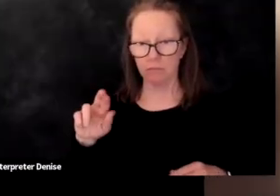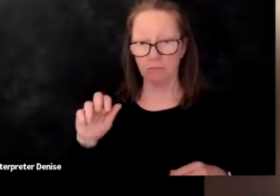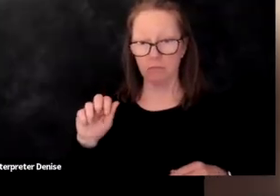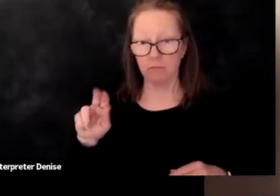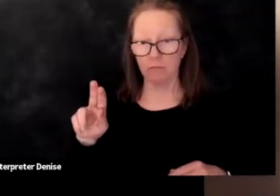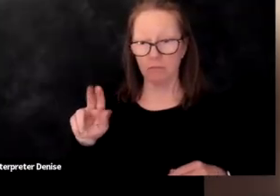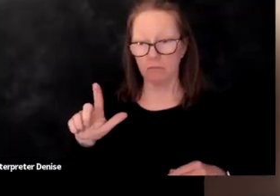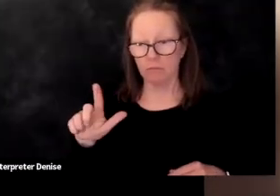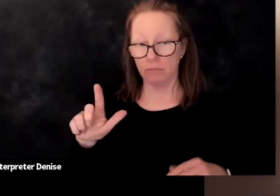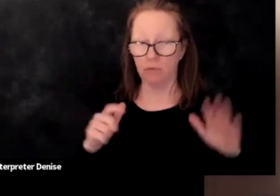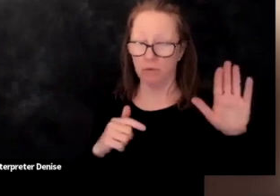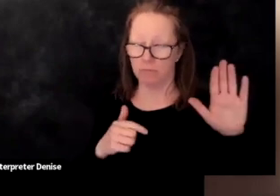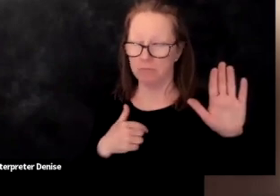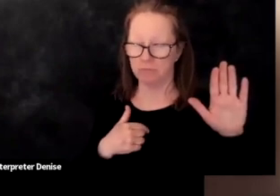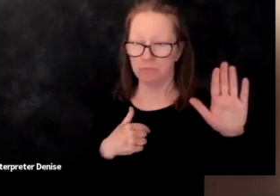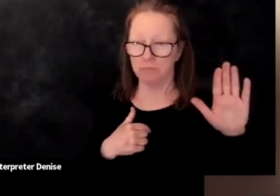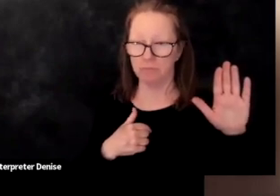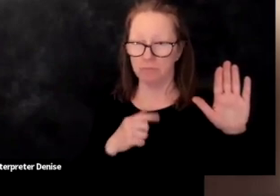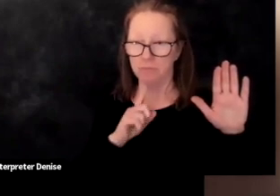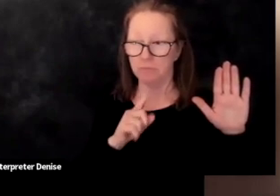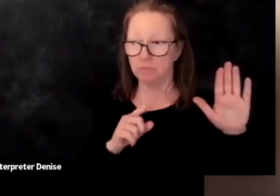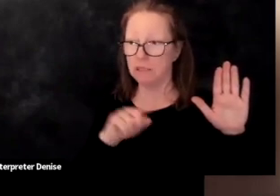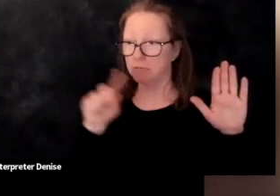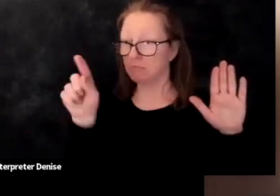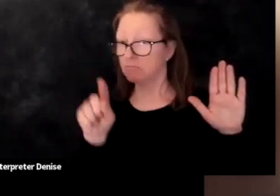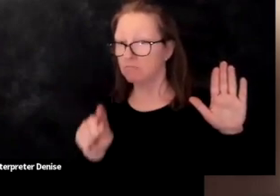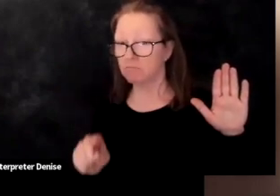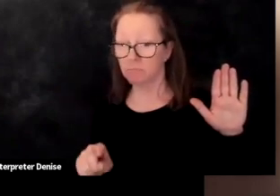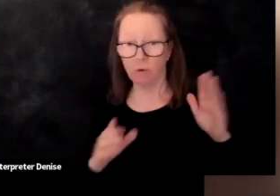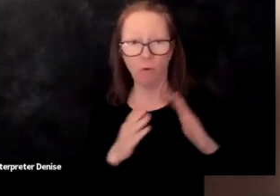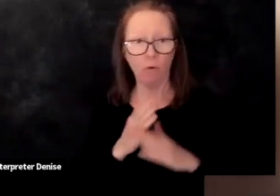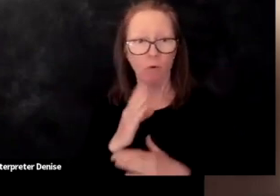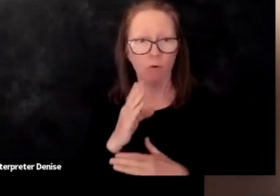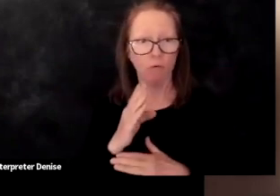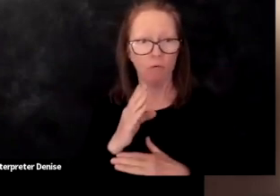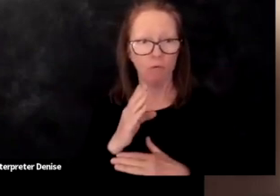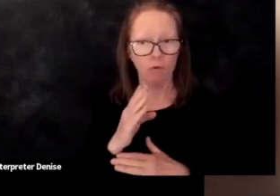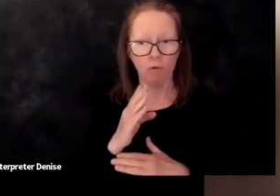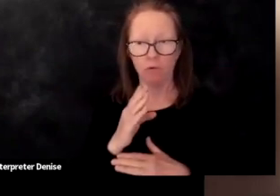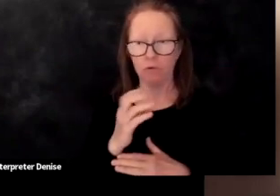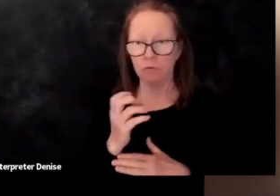rely on, I'm seeing over a dozen youth